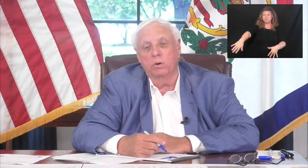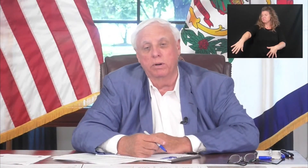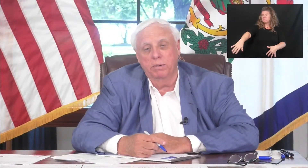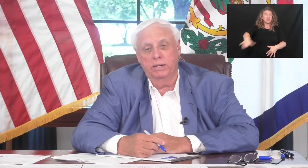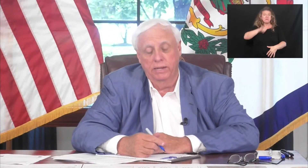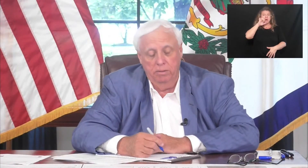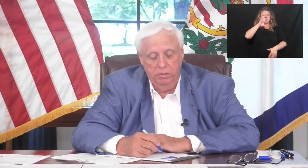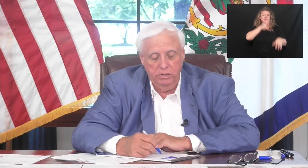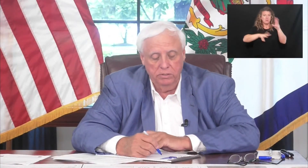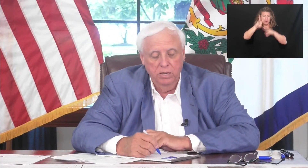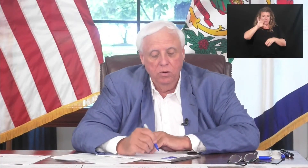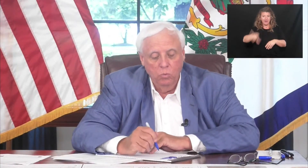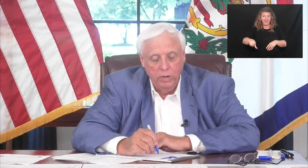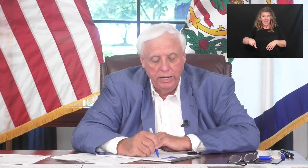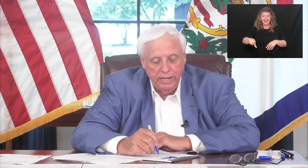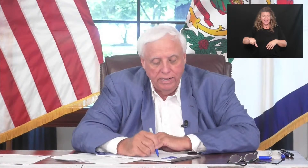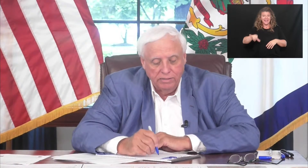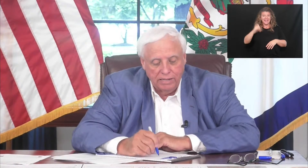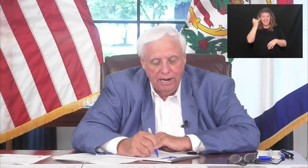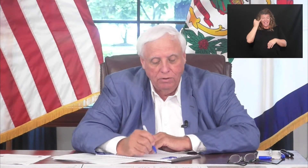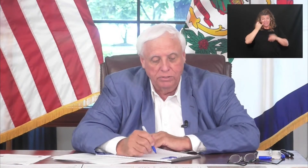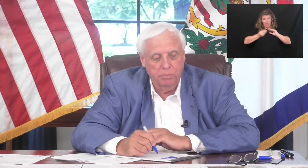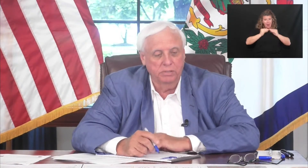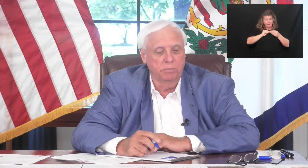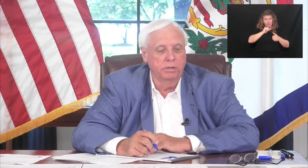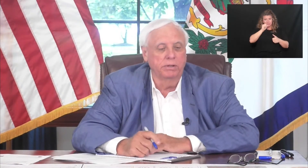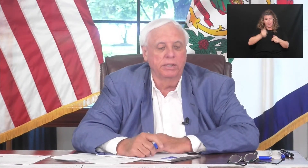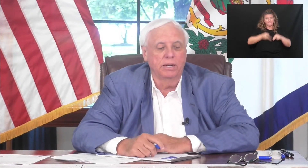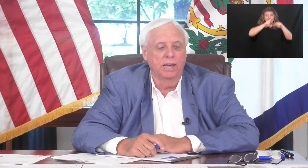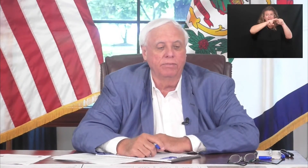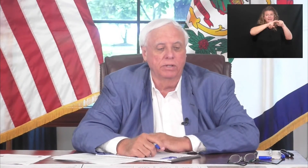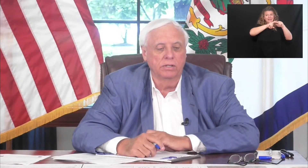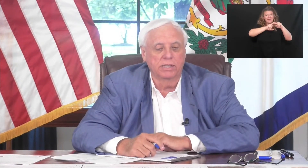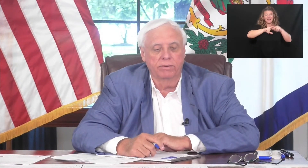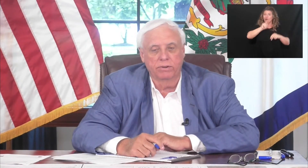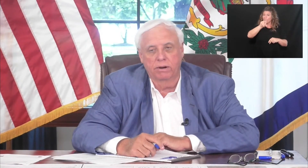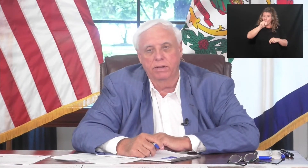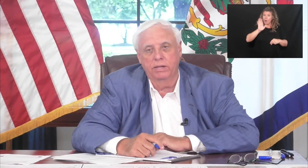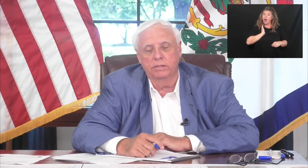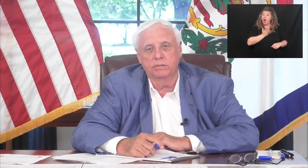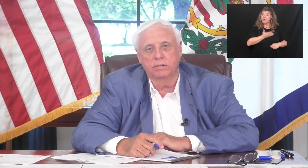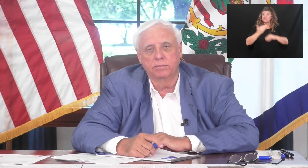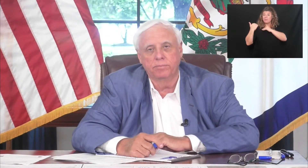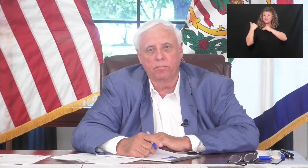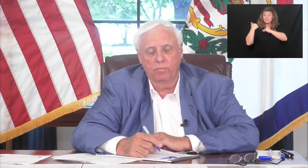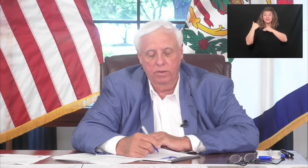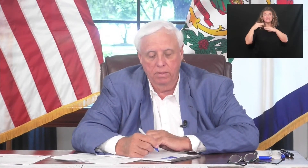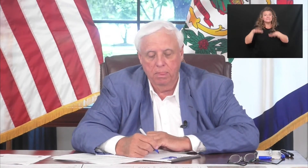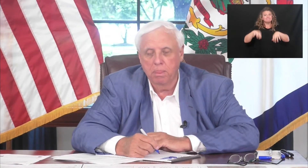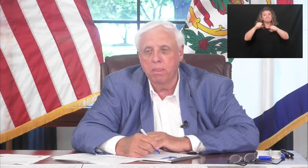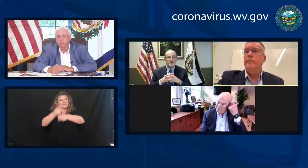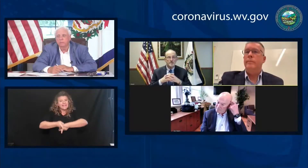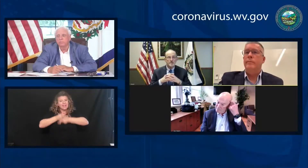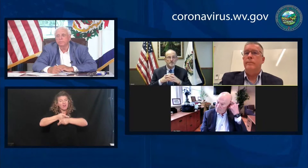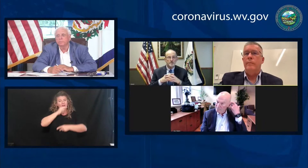have to worry about that, because it is our responsibility in life to look after our kids.